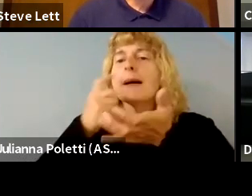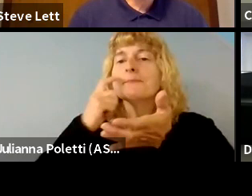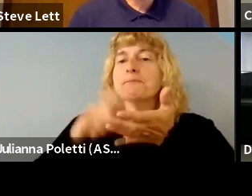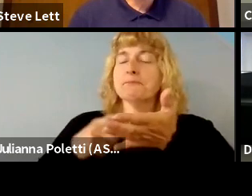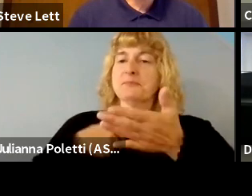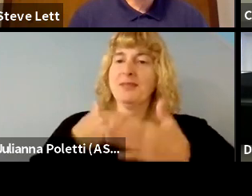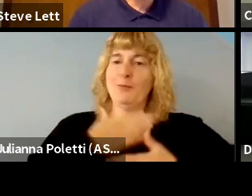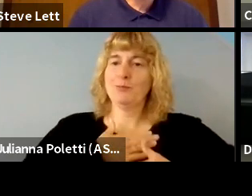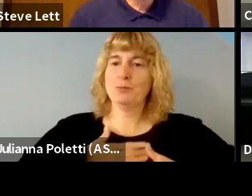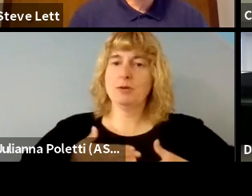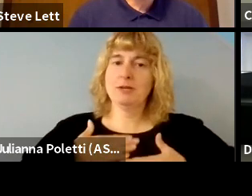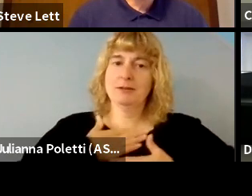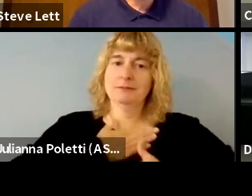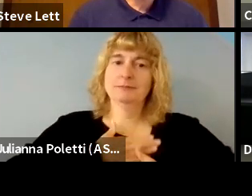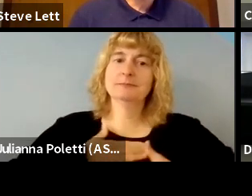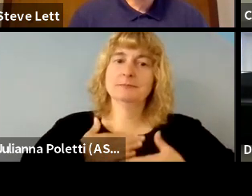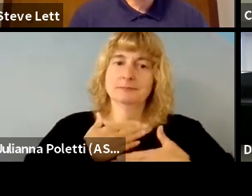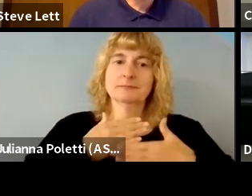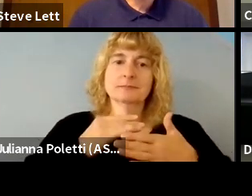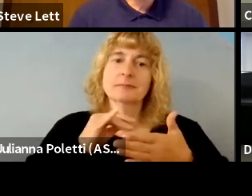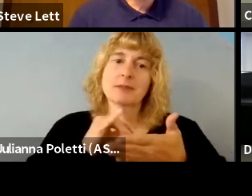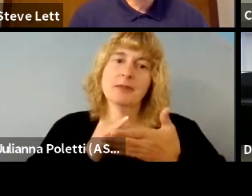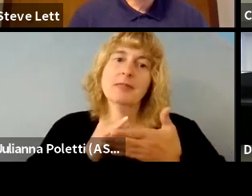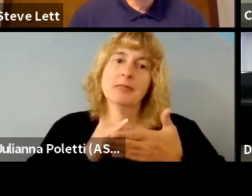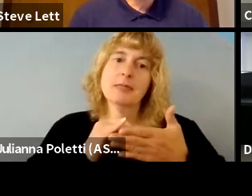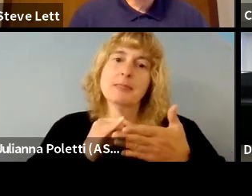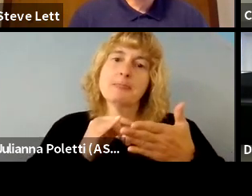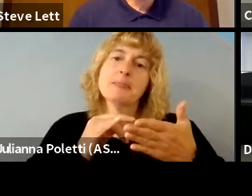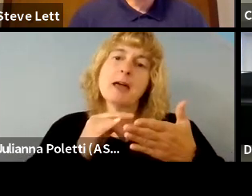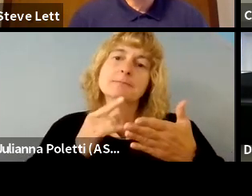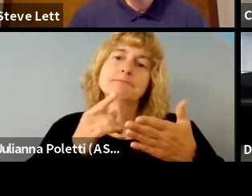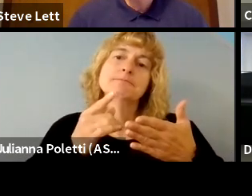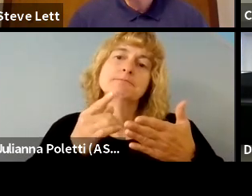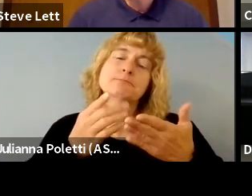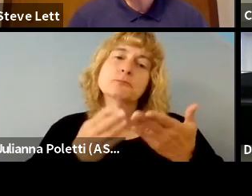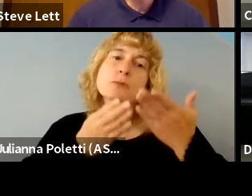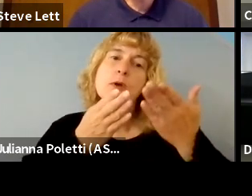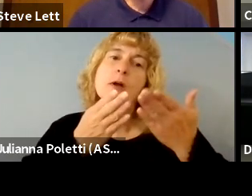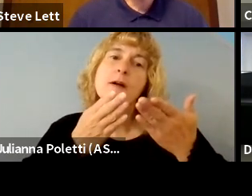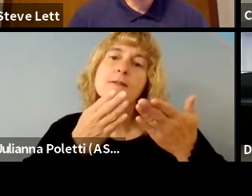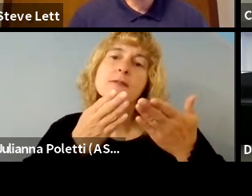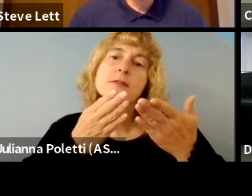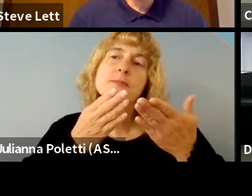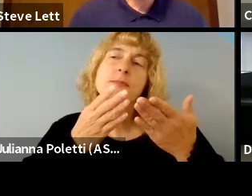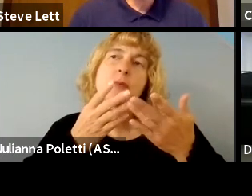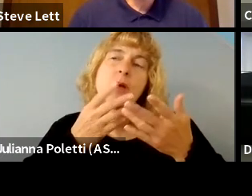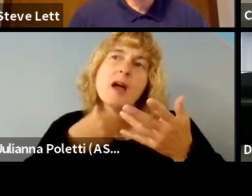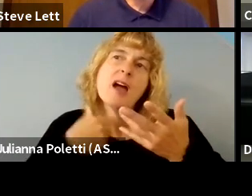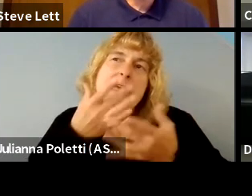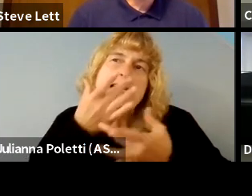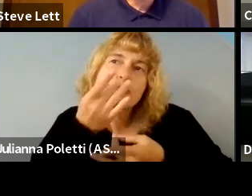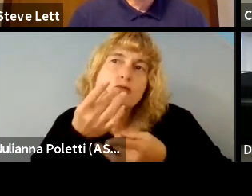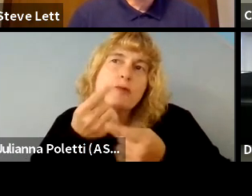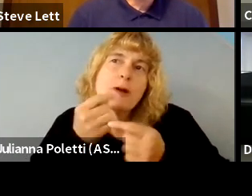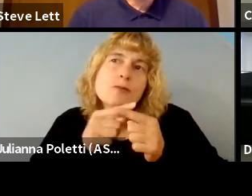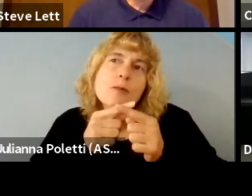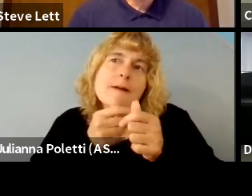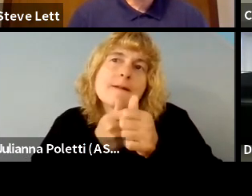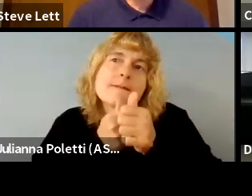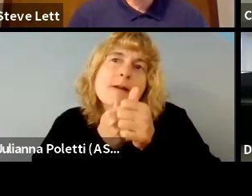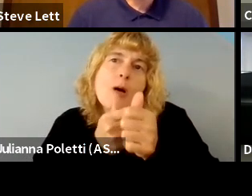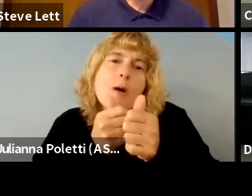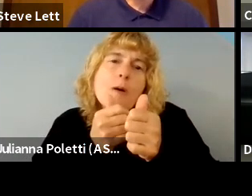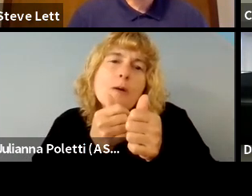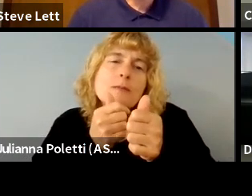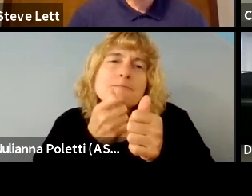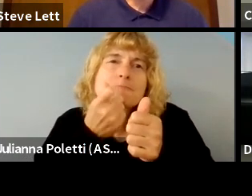appreciate that the offer that may have been couched. I am interested in trying to follow up and understand if there is a way for